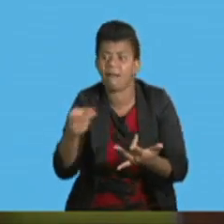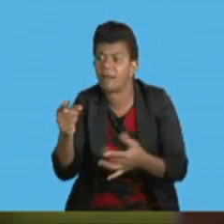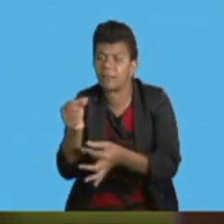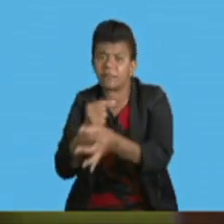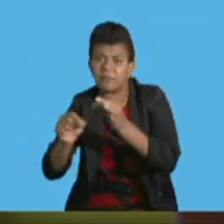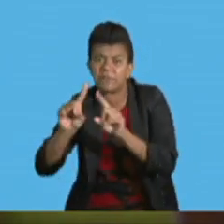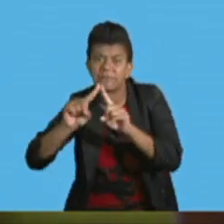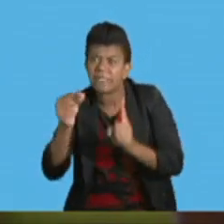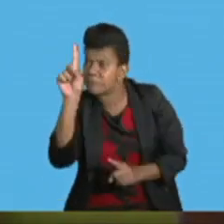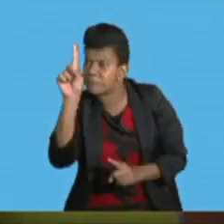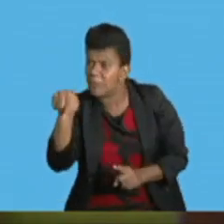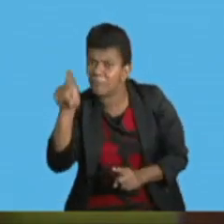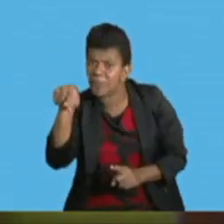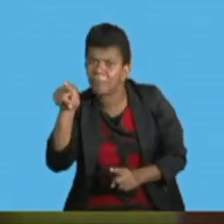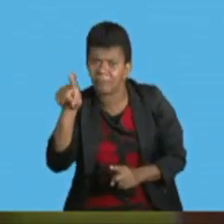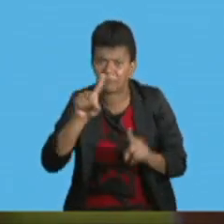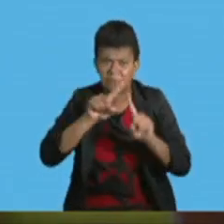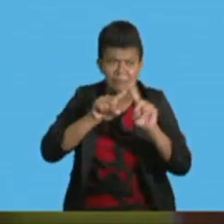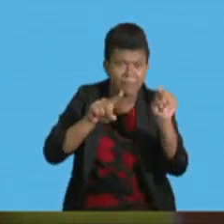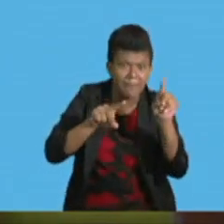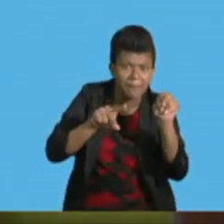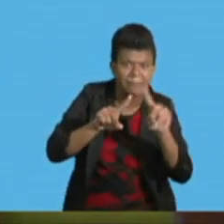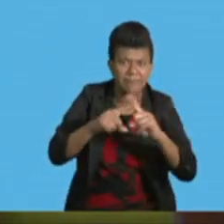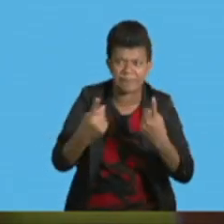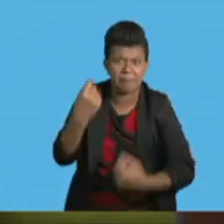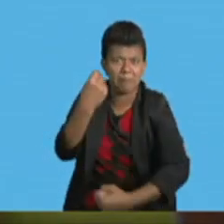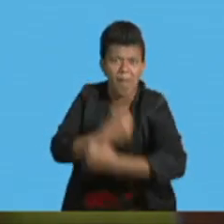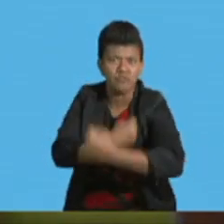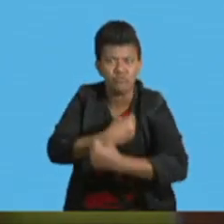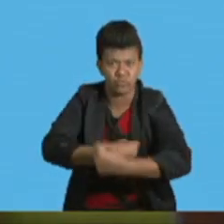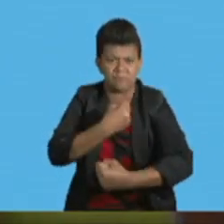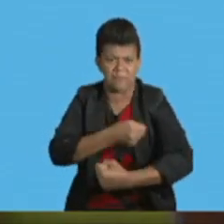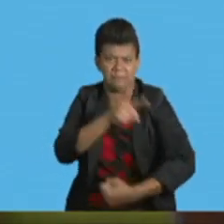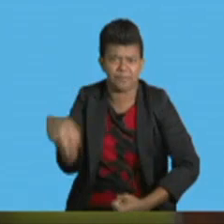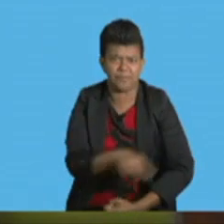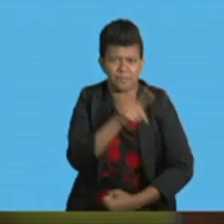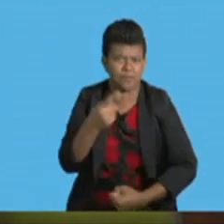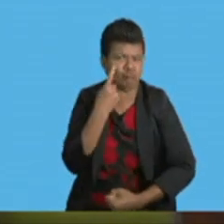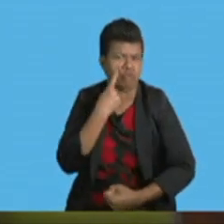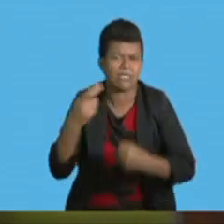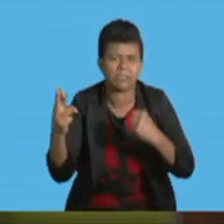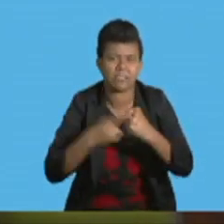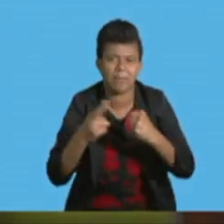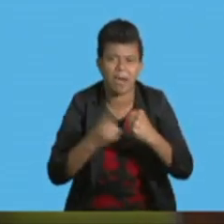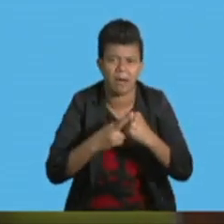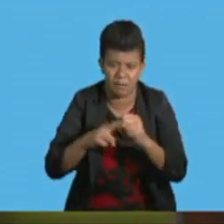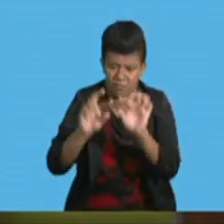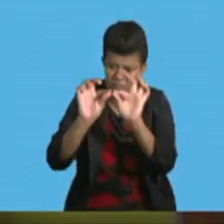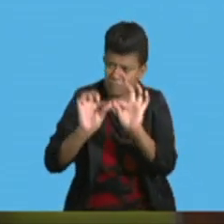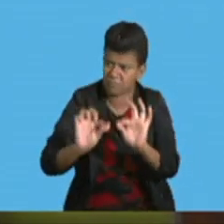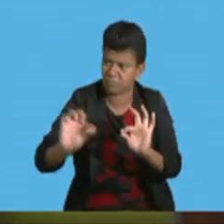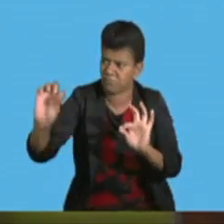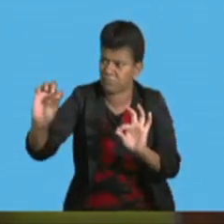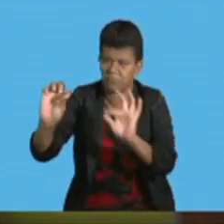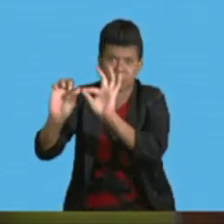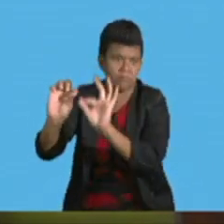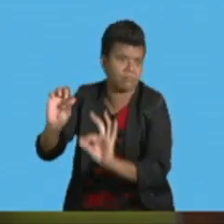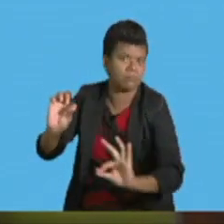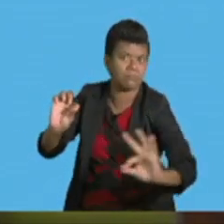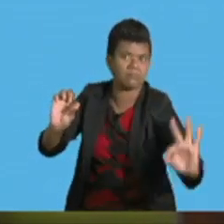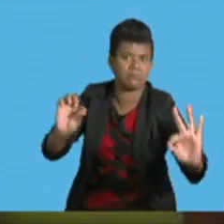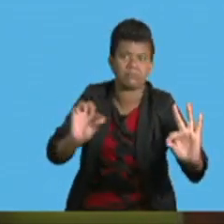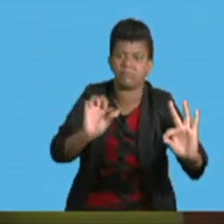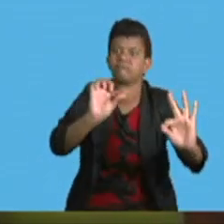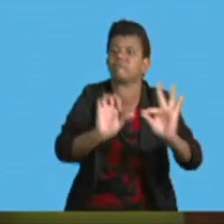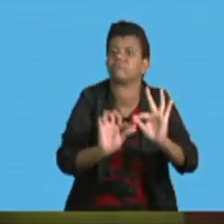gears, runners, and so forth. Repair and maintenance of the transmission lines from Wailoa to Cunningham Road substation and Wailoa to the